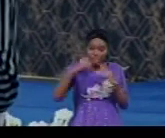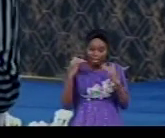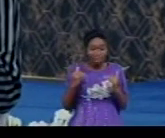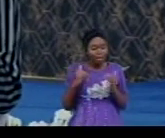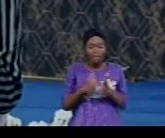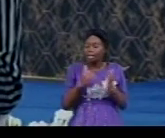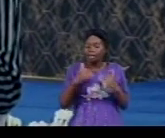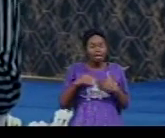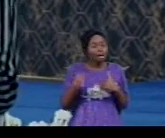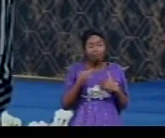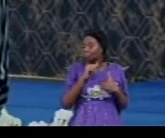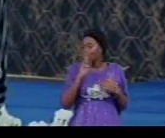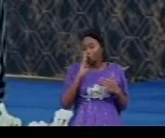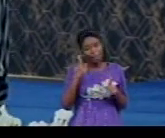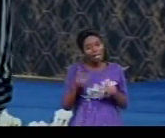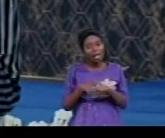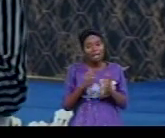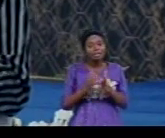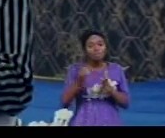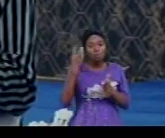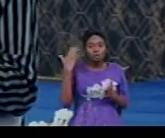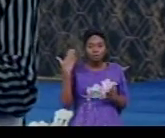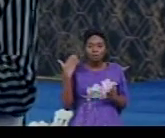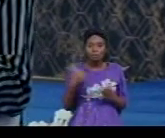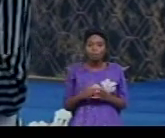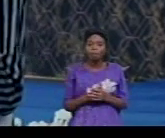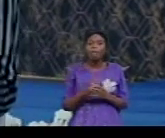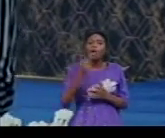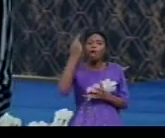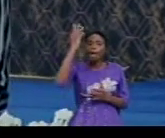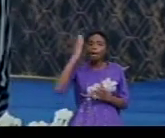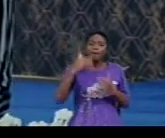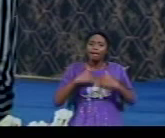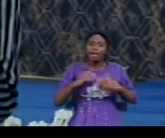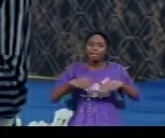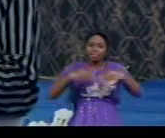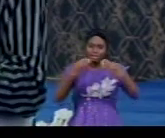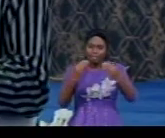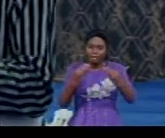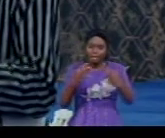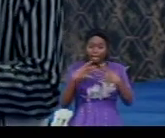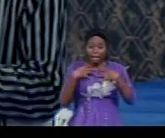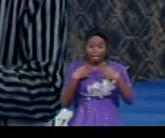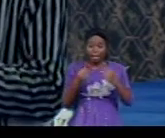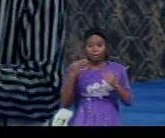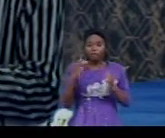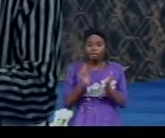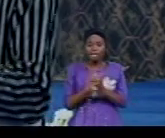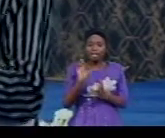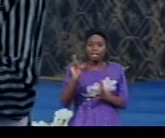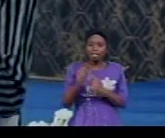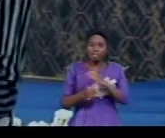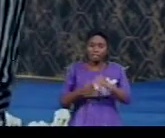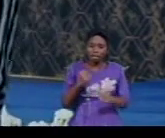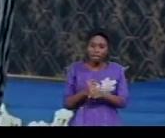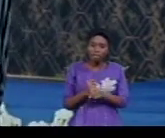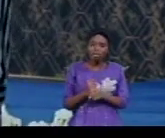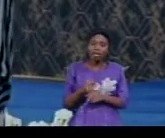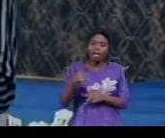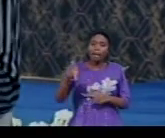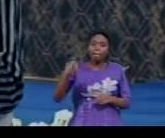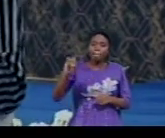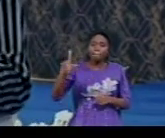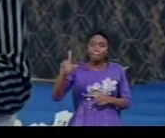been as it has been before. God has healed me of that 18 years of pie. I give glory to God. And may his